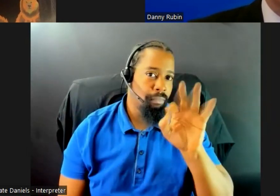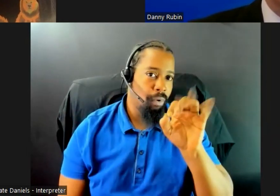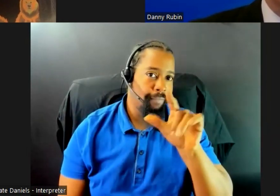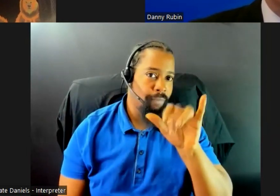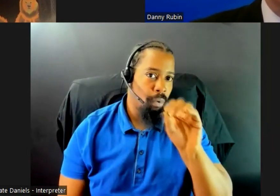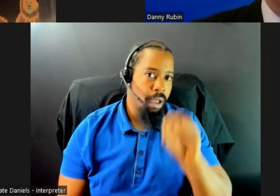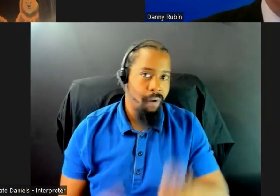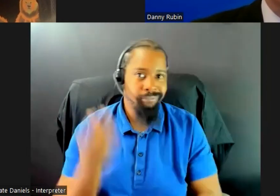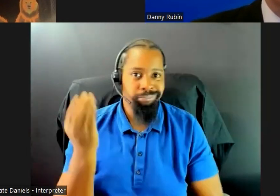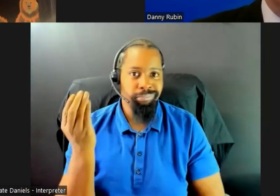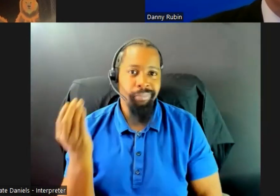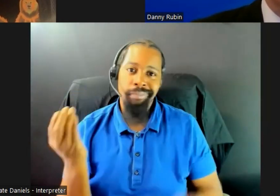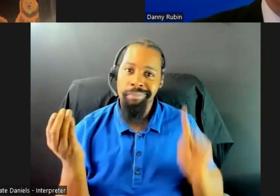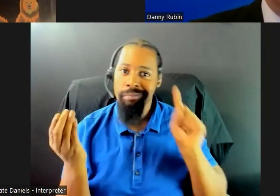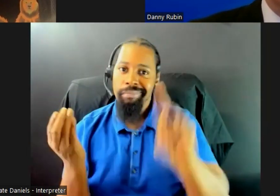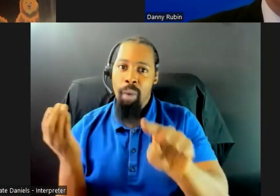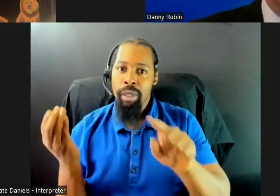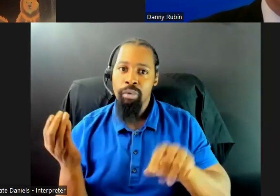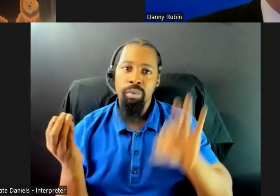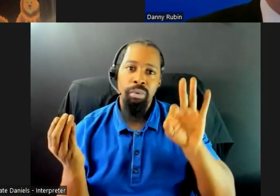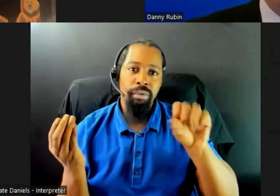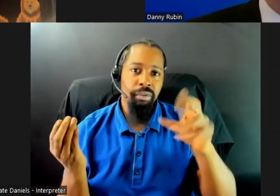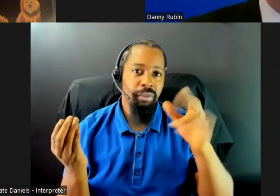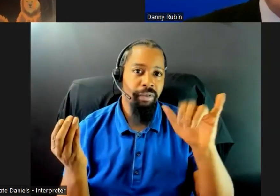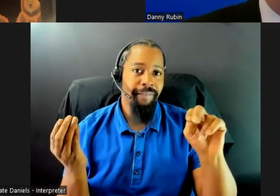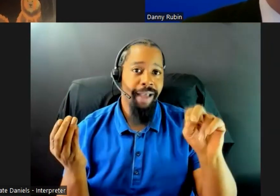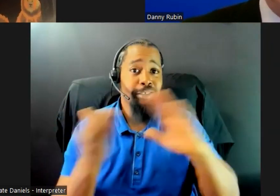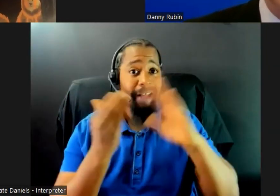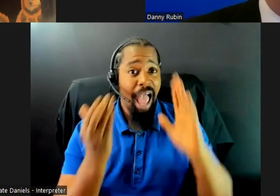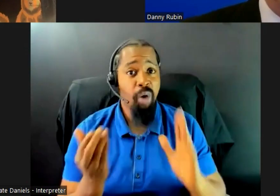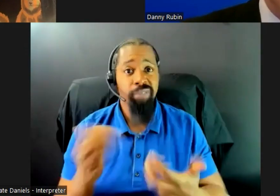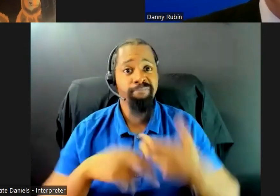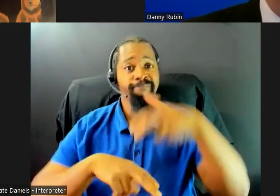just going to stay there until somebody talks to me.